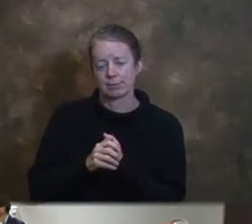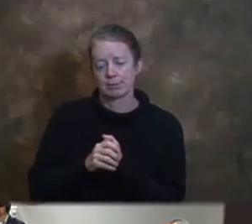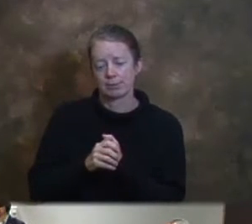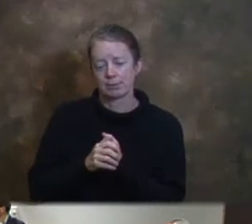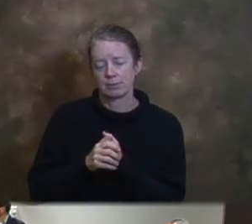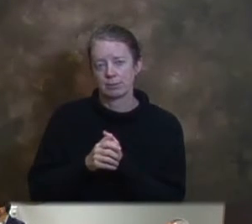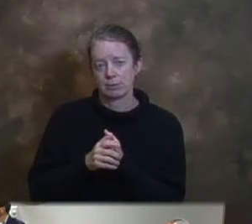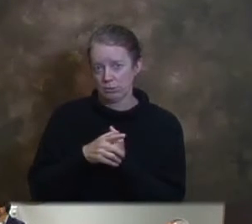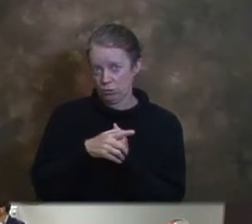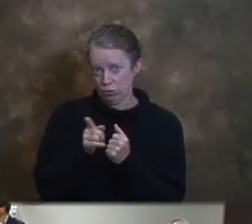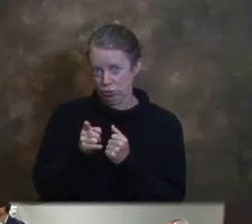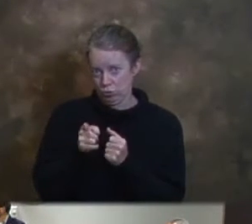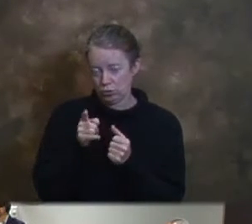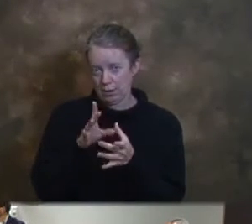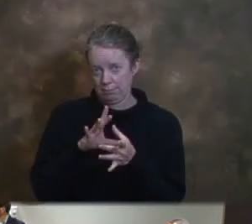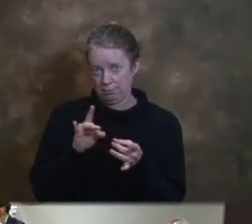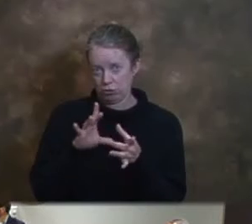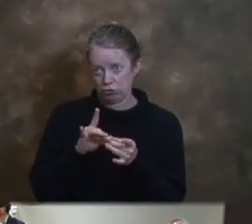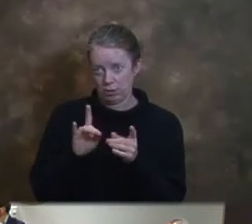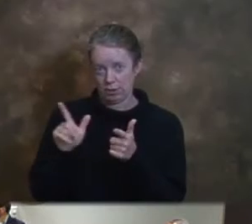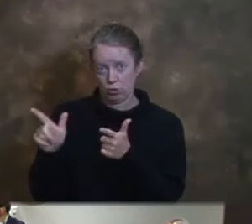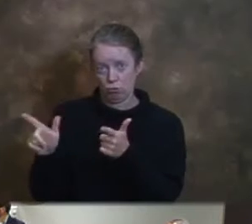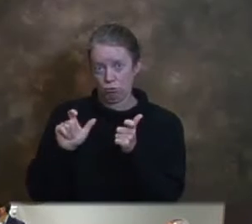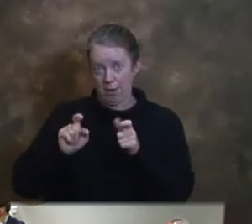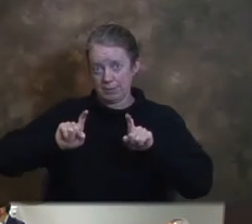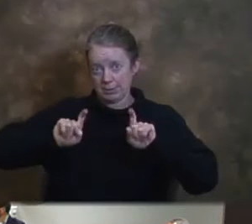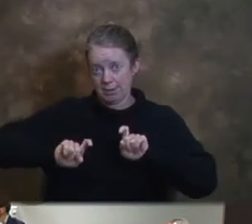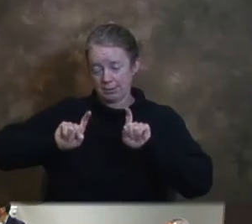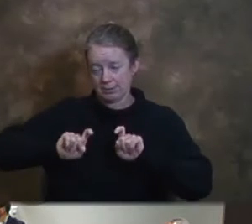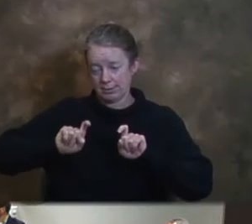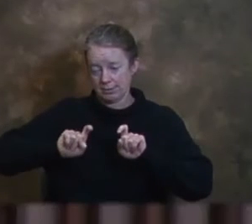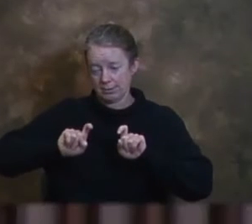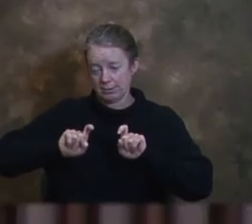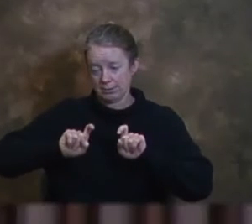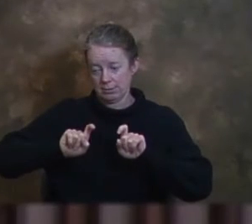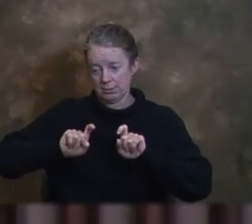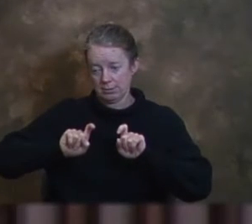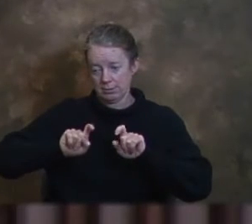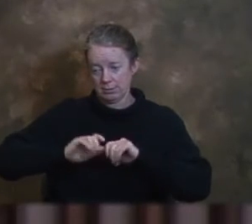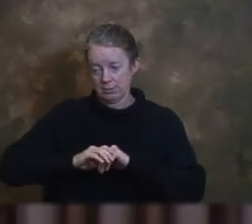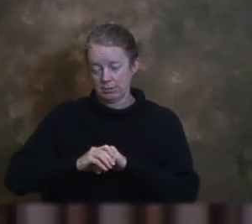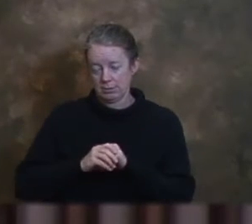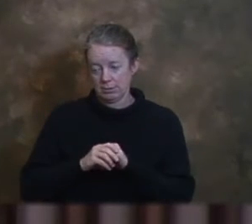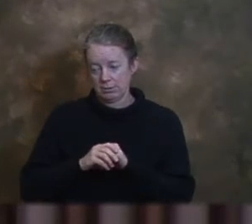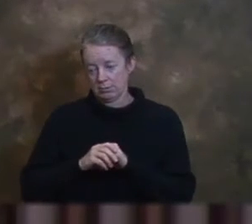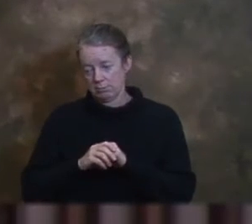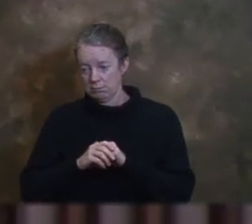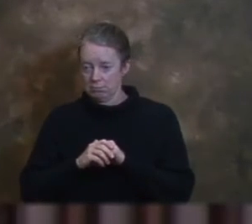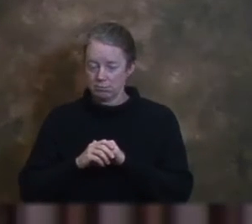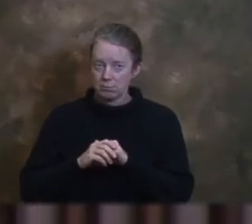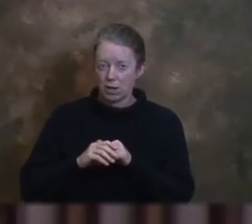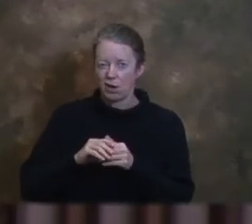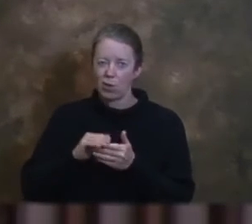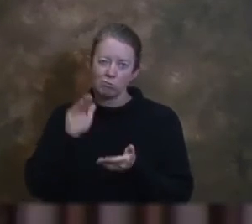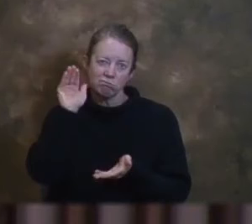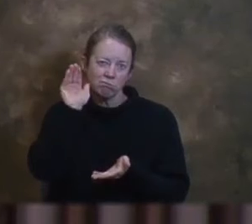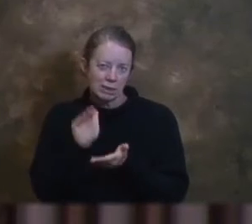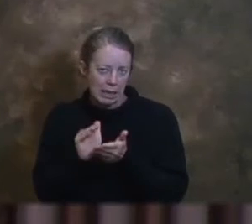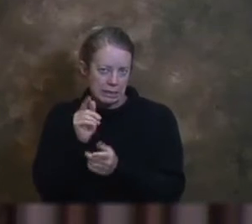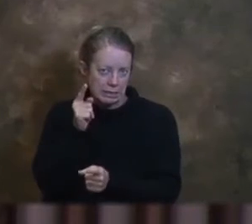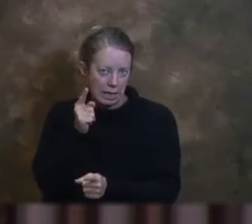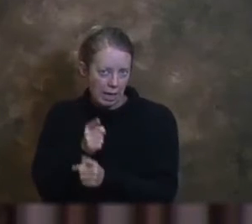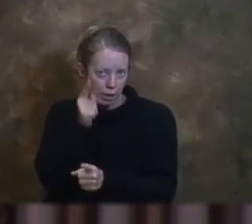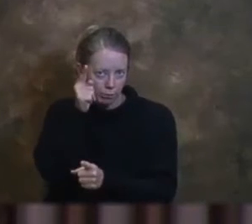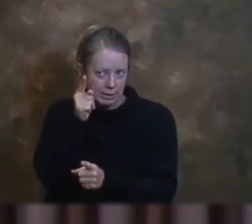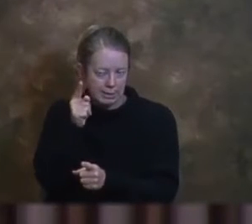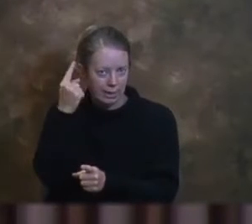You mentioned that the rapid tests are less likely to be accurate if a person